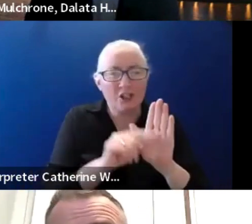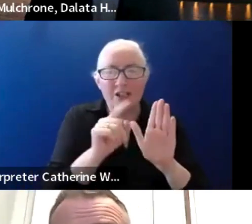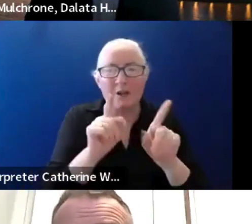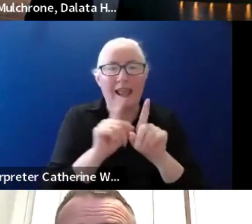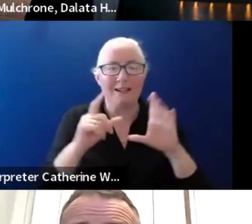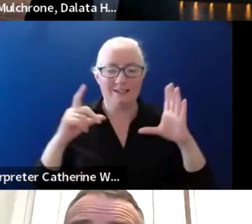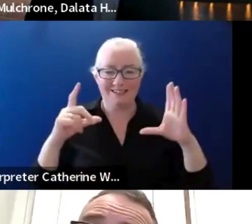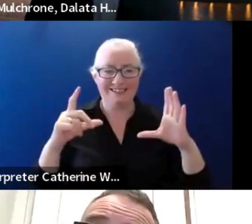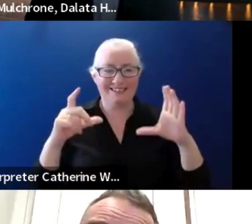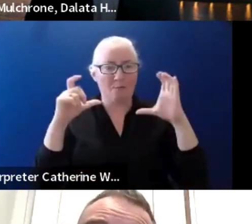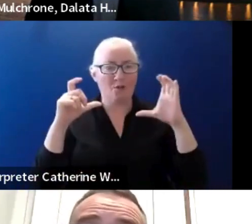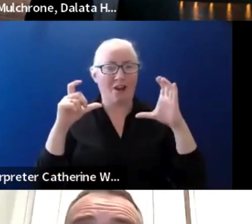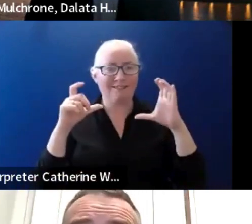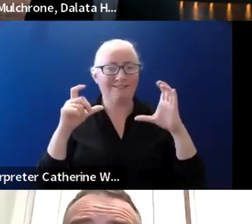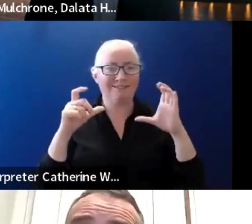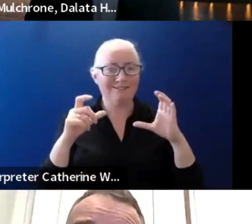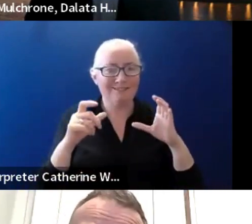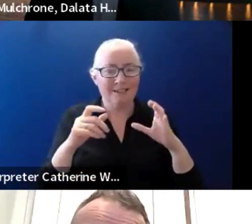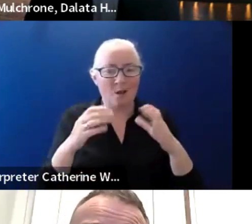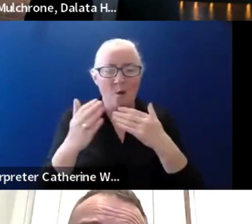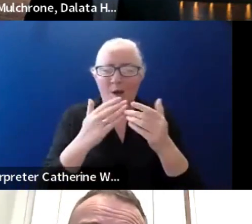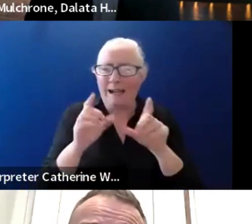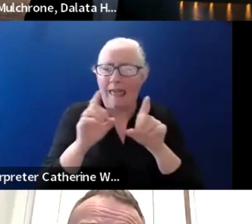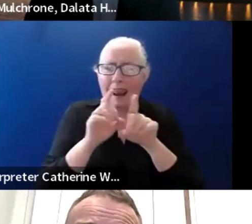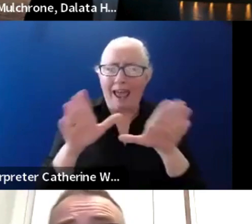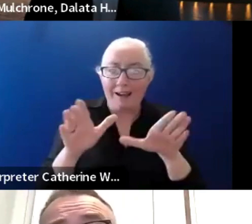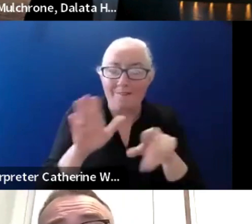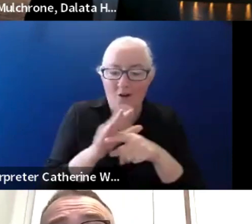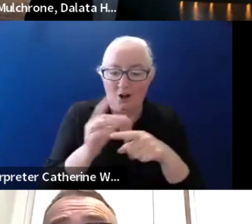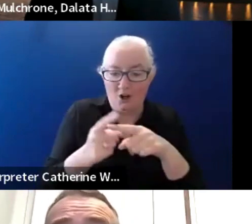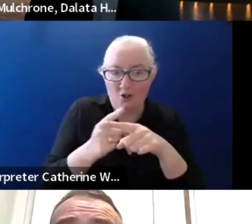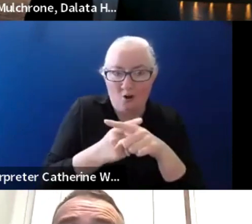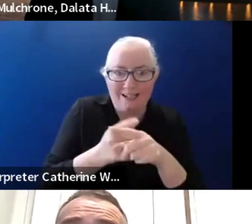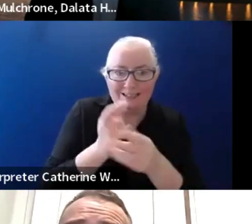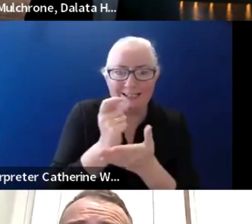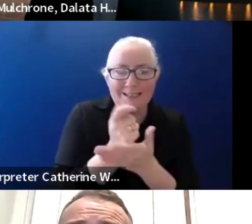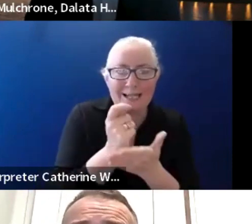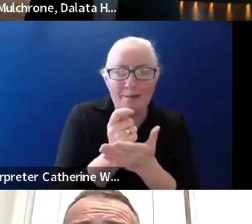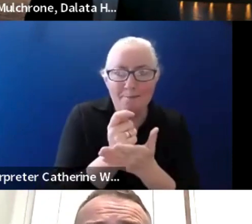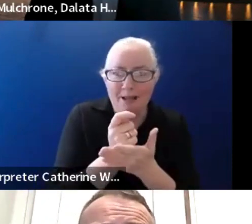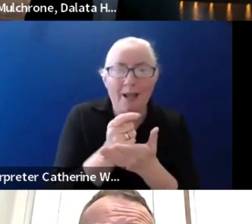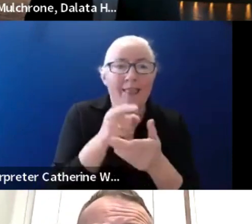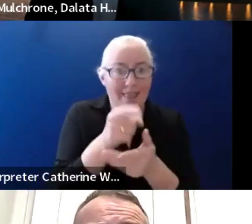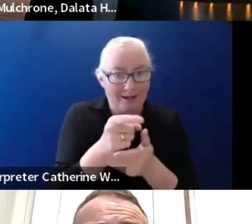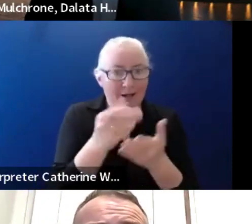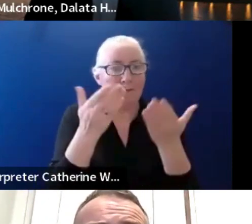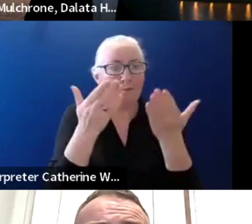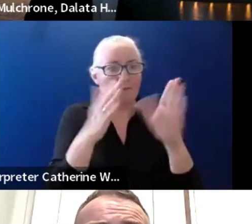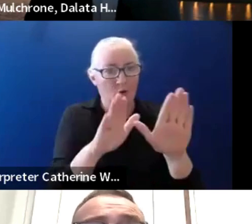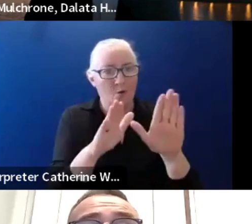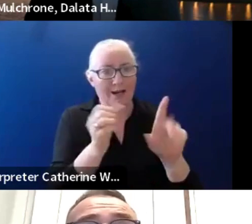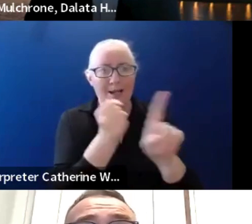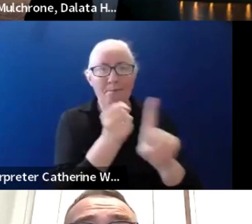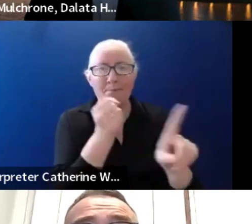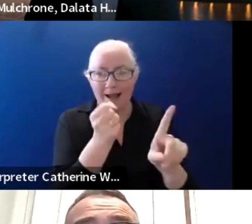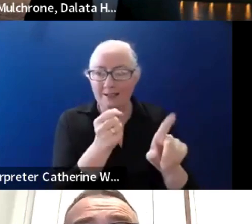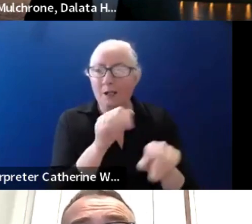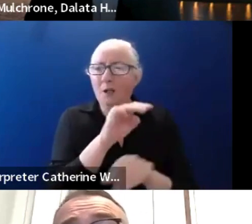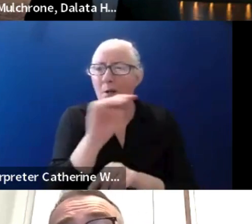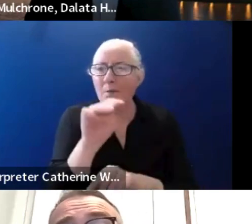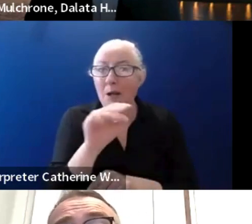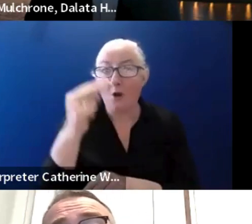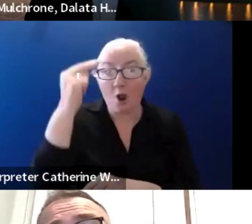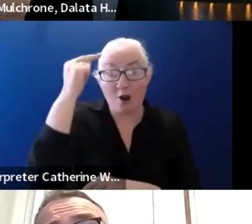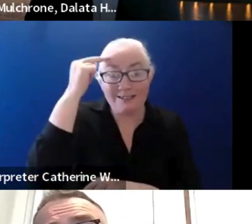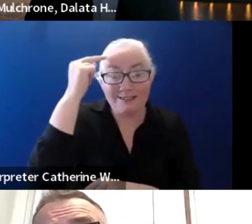snapshot for people to understand what it might be like for a short period of time to have an impact. I think people understanding